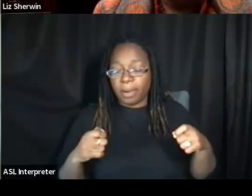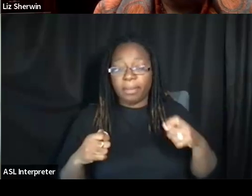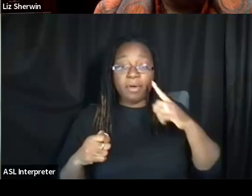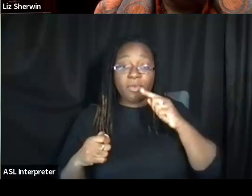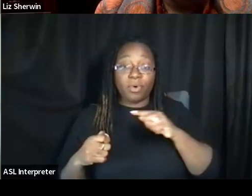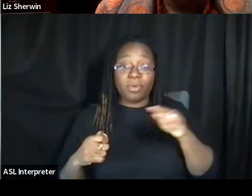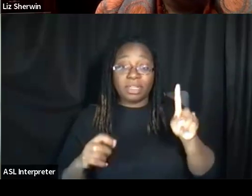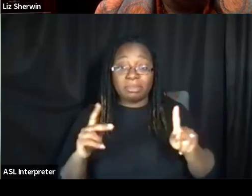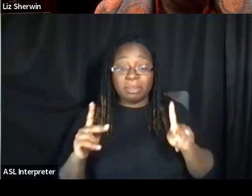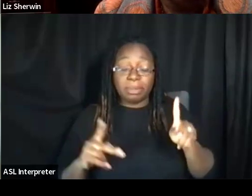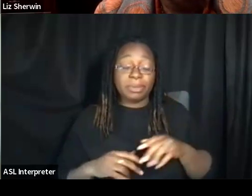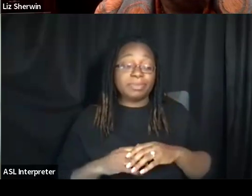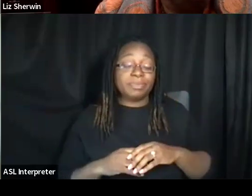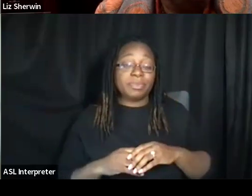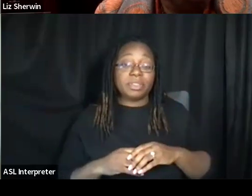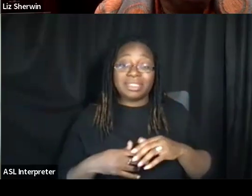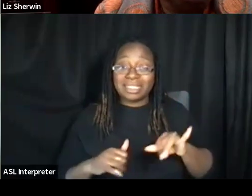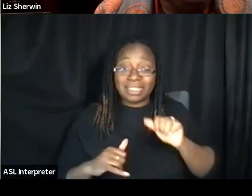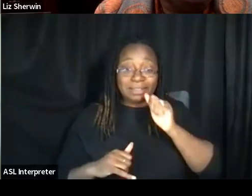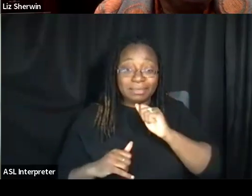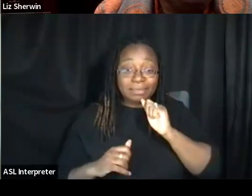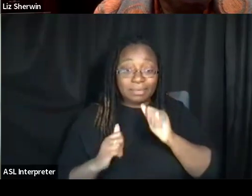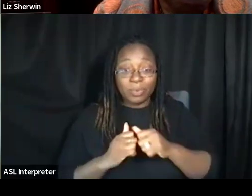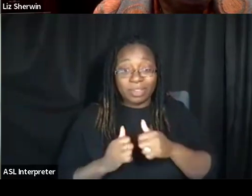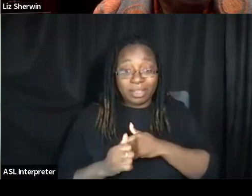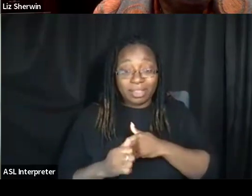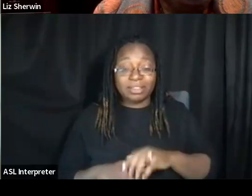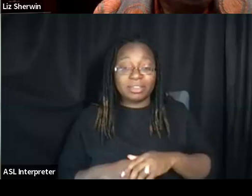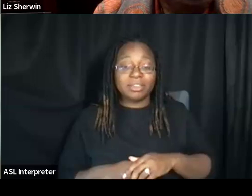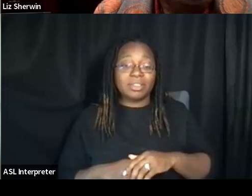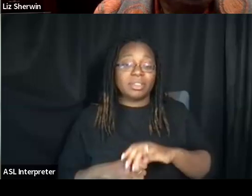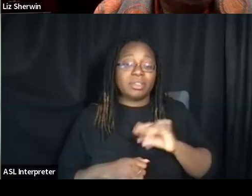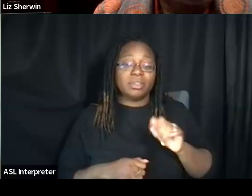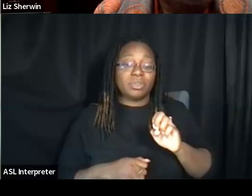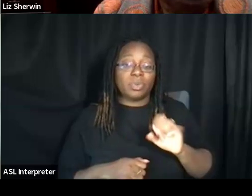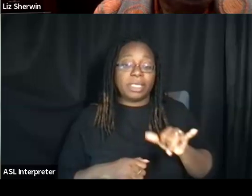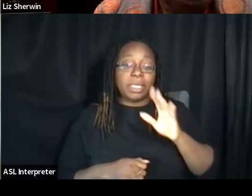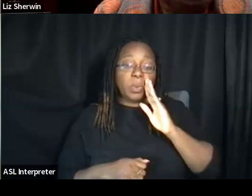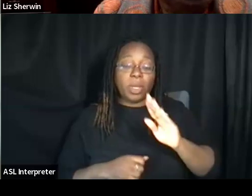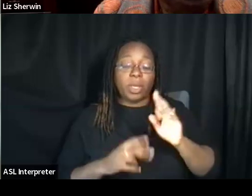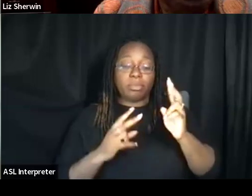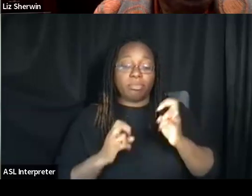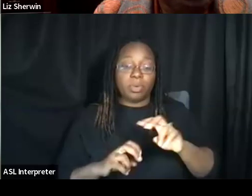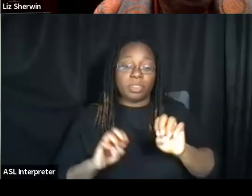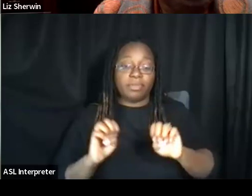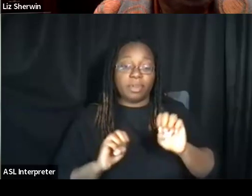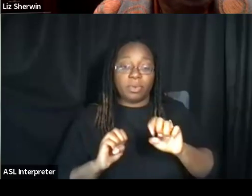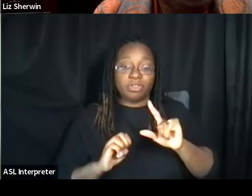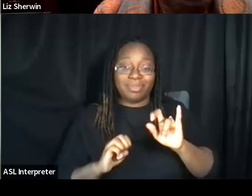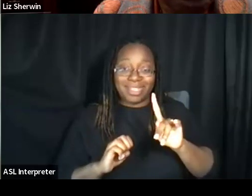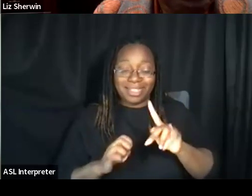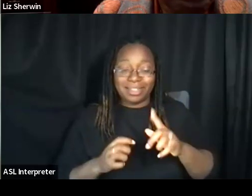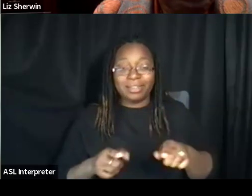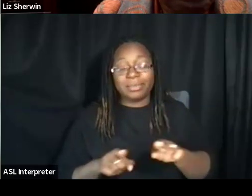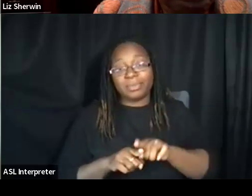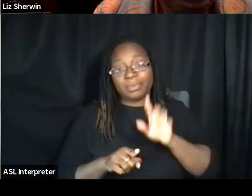folks still hanging in with us, Joey's going to put the evaluation link in the chat. It will also pop